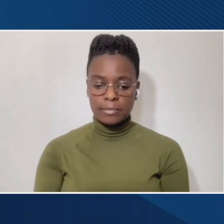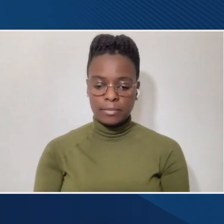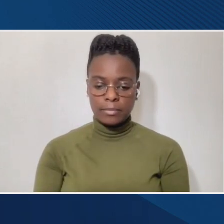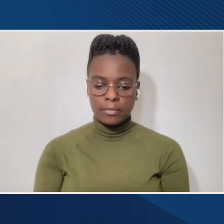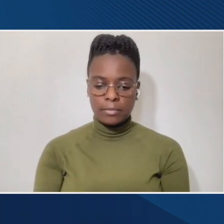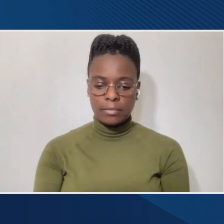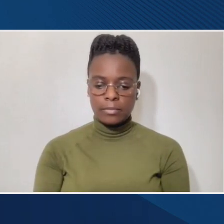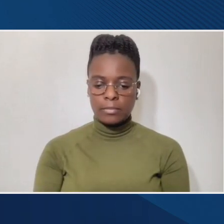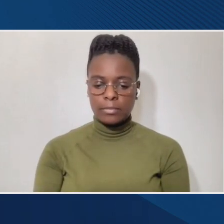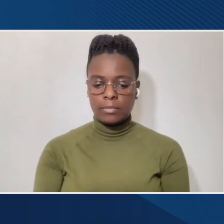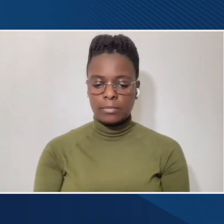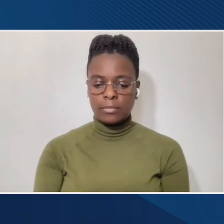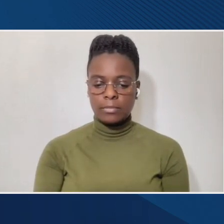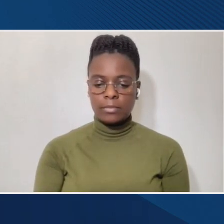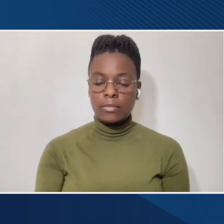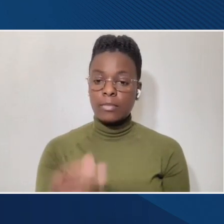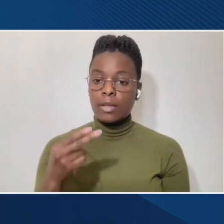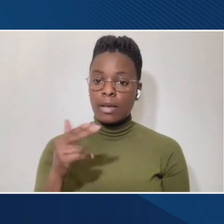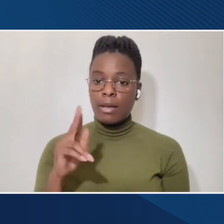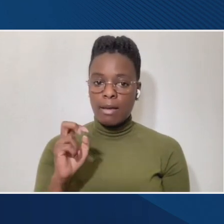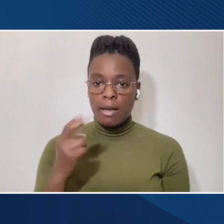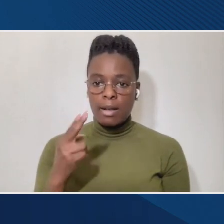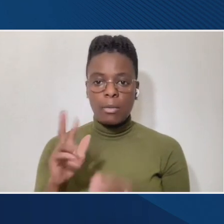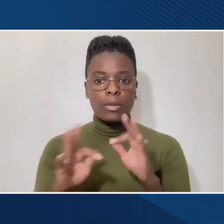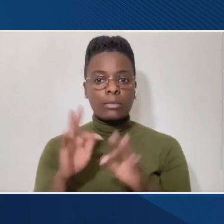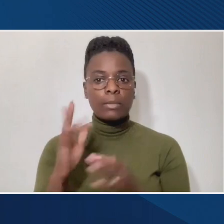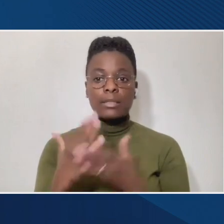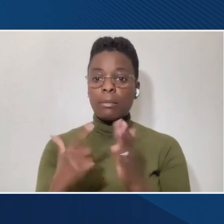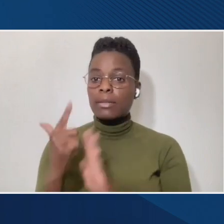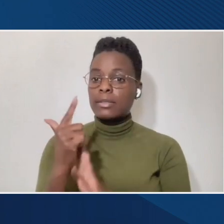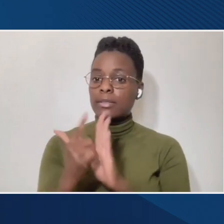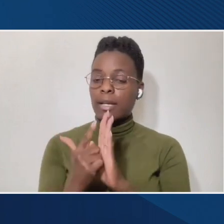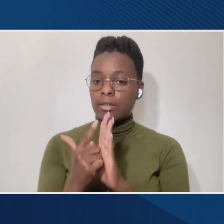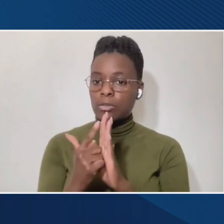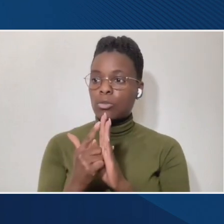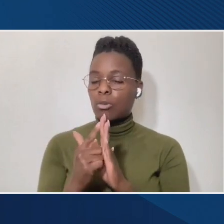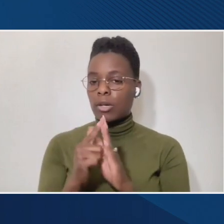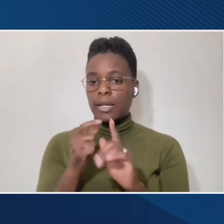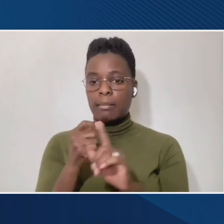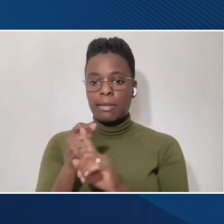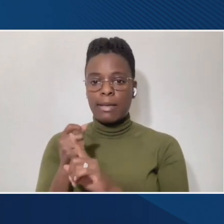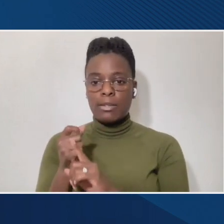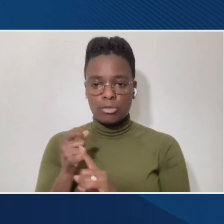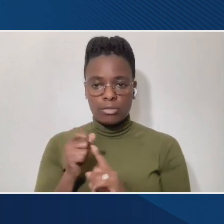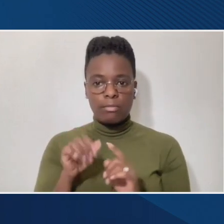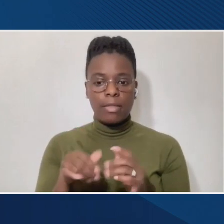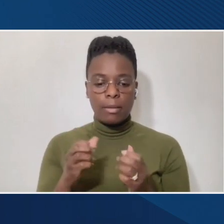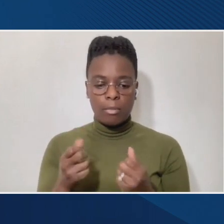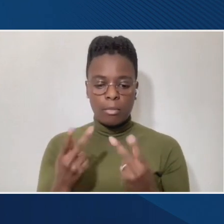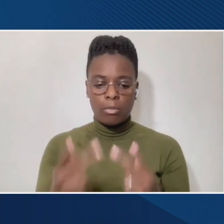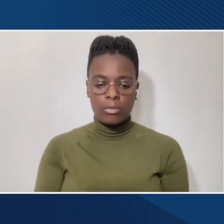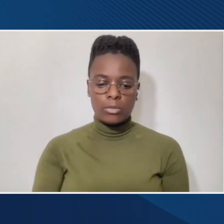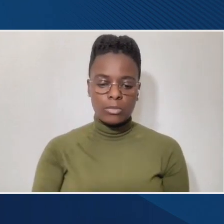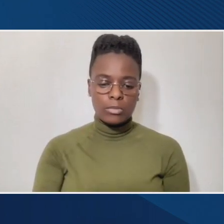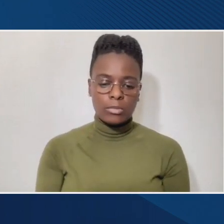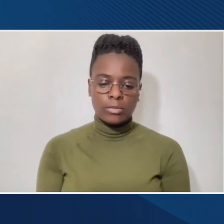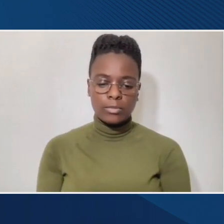All right. Welcome back. Thank you for coming back. We were a little